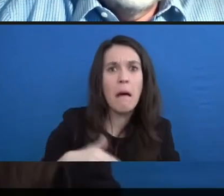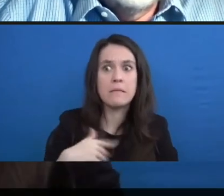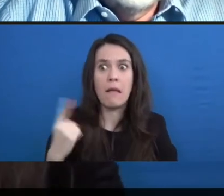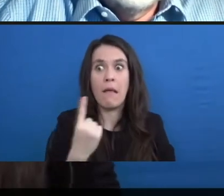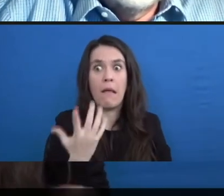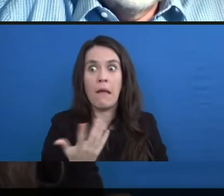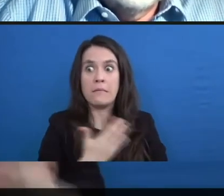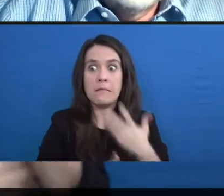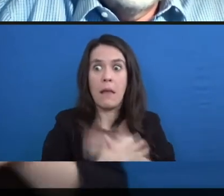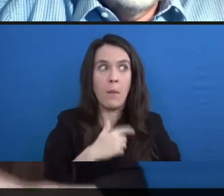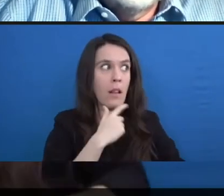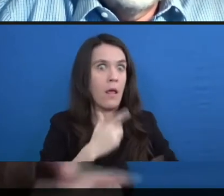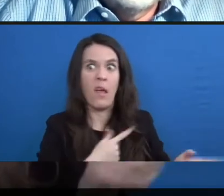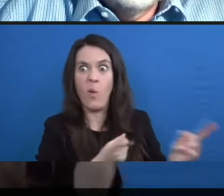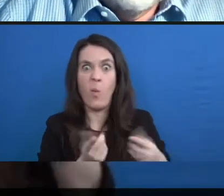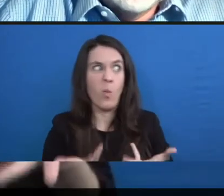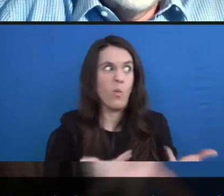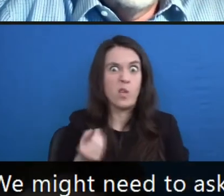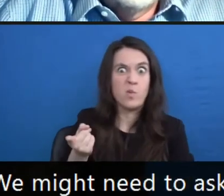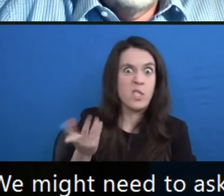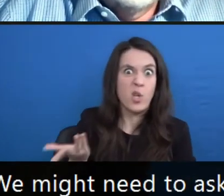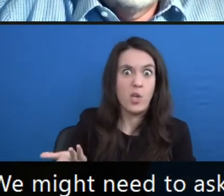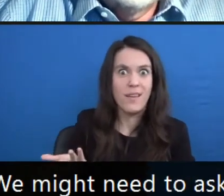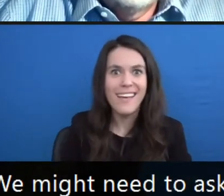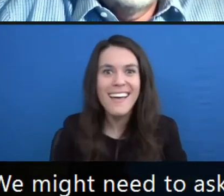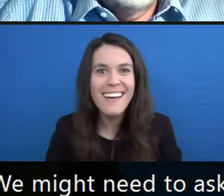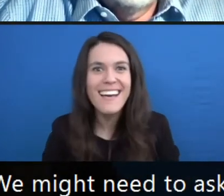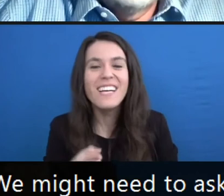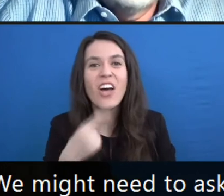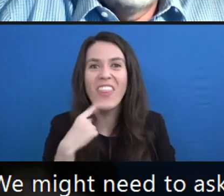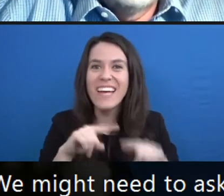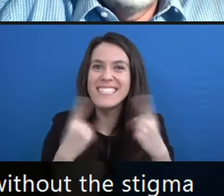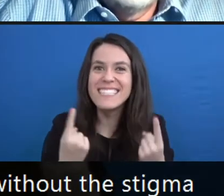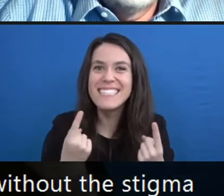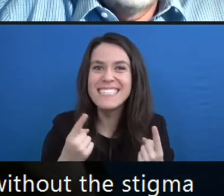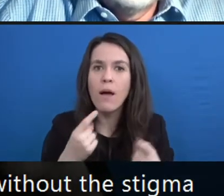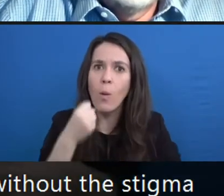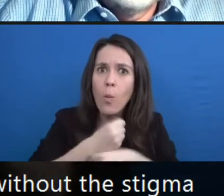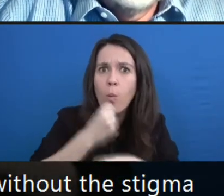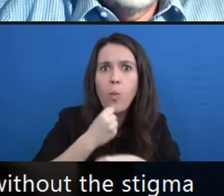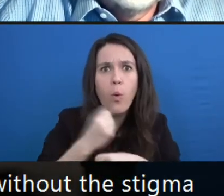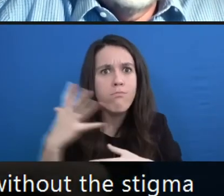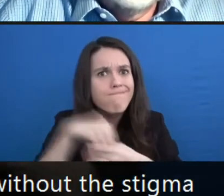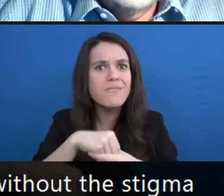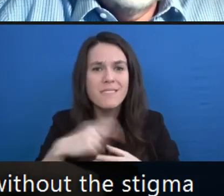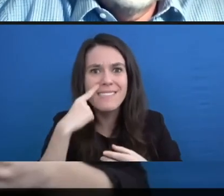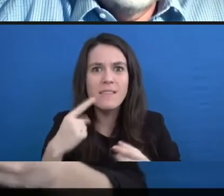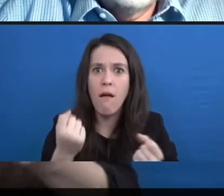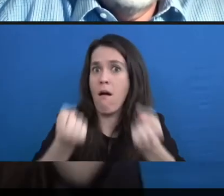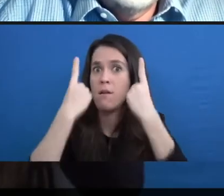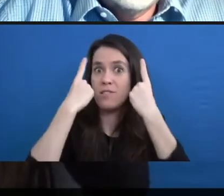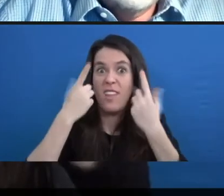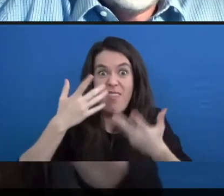do? So any organization and any funder trying to get people into work needs to understand this, because this is how you get jobs